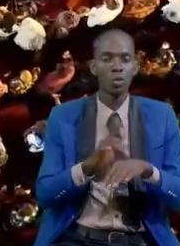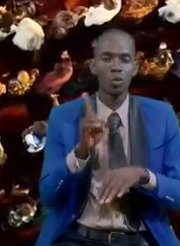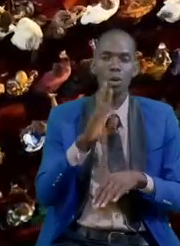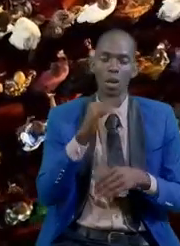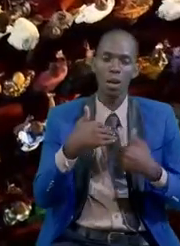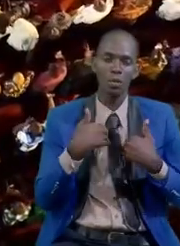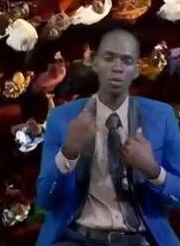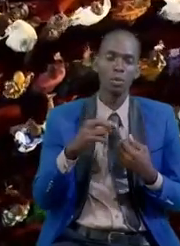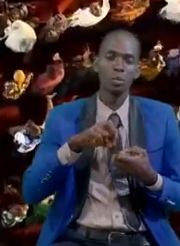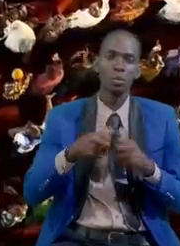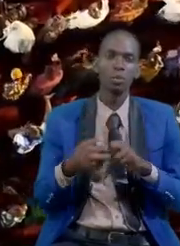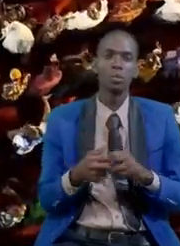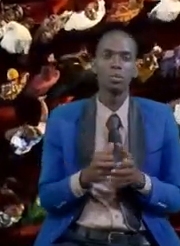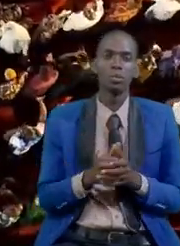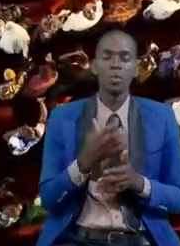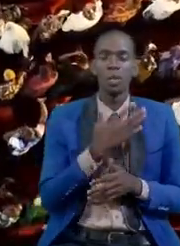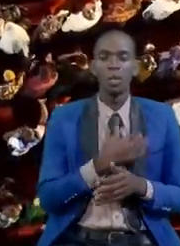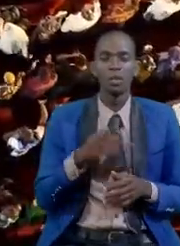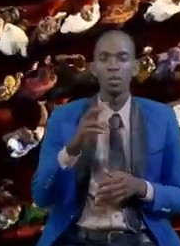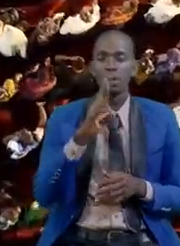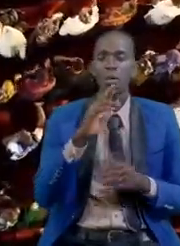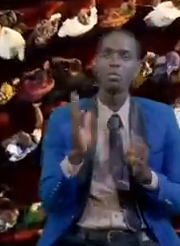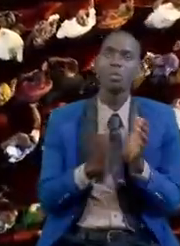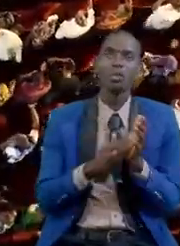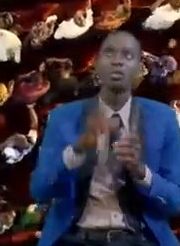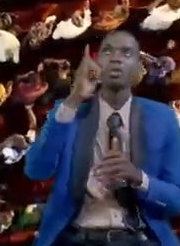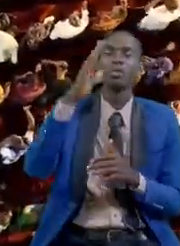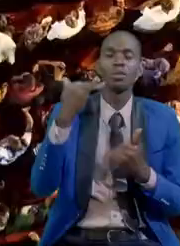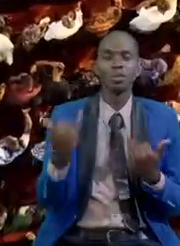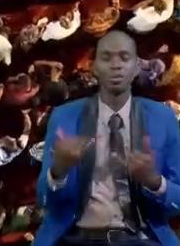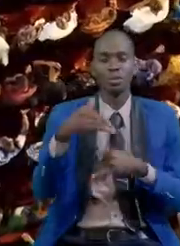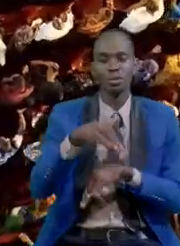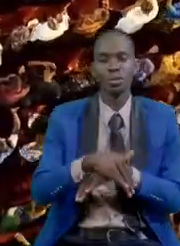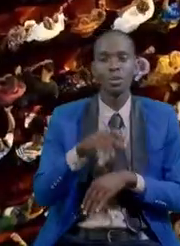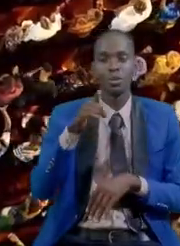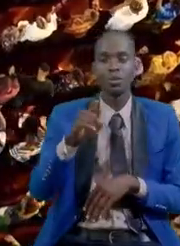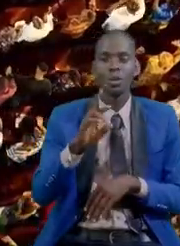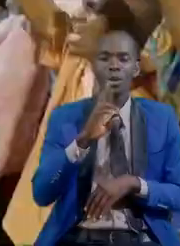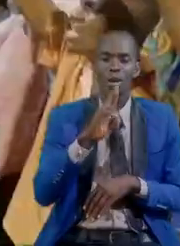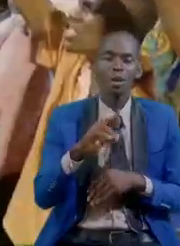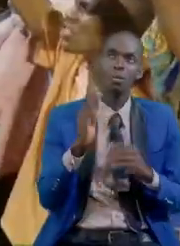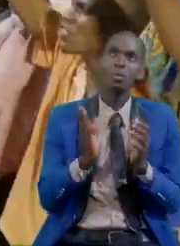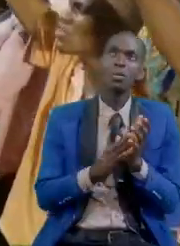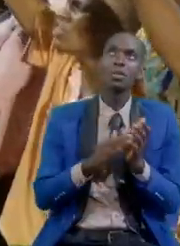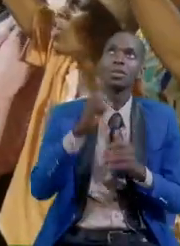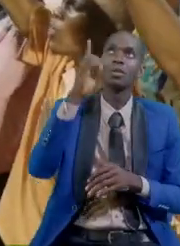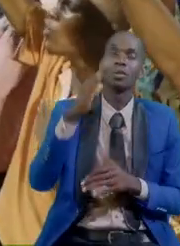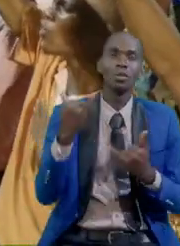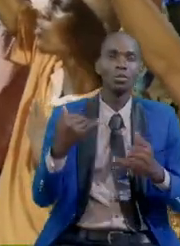challenge. And you are praising God tonight. You are praising God tonight.